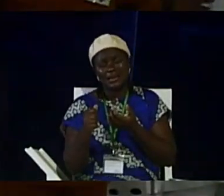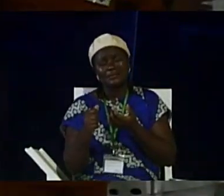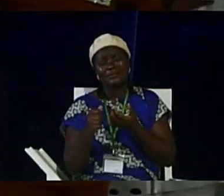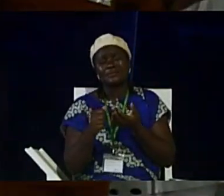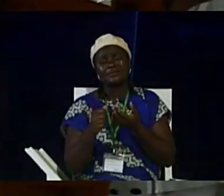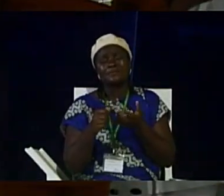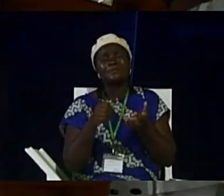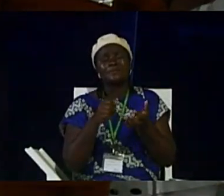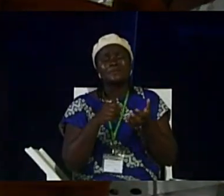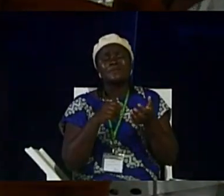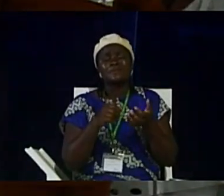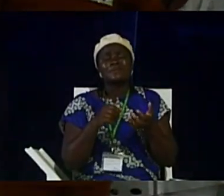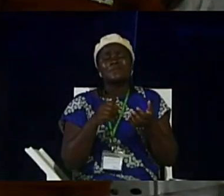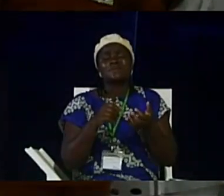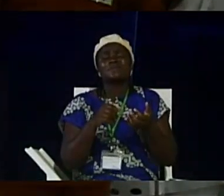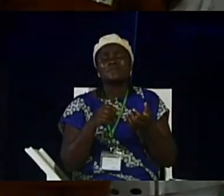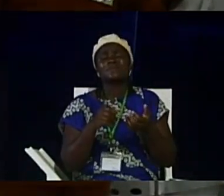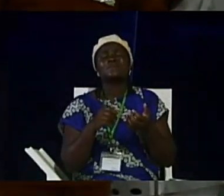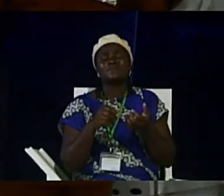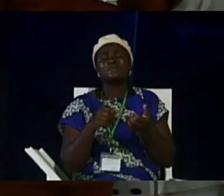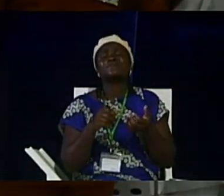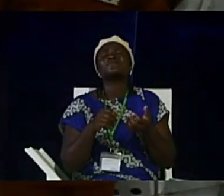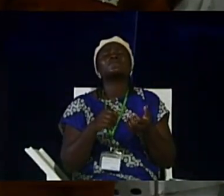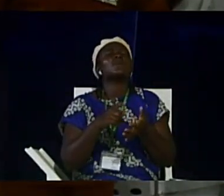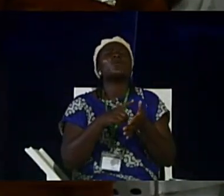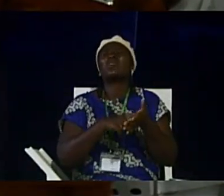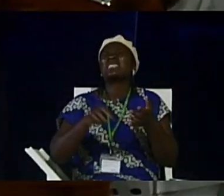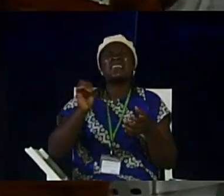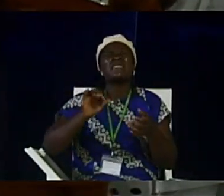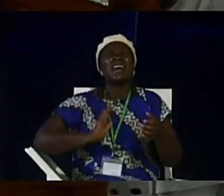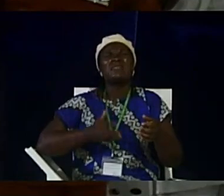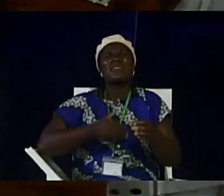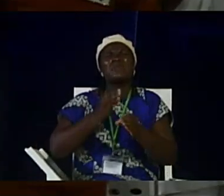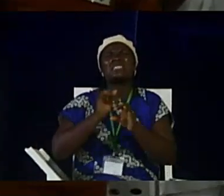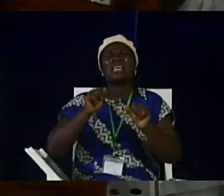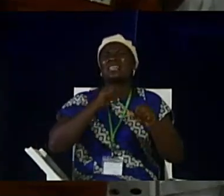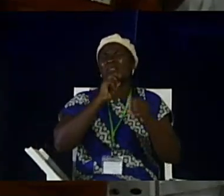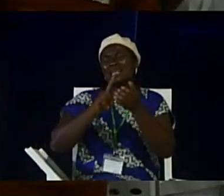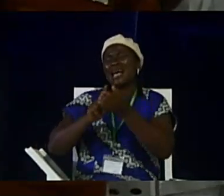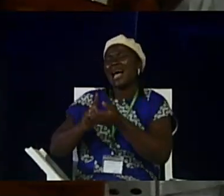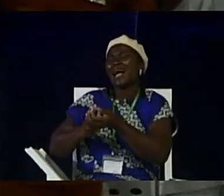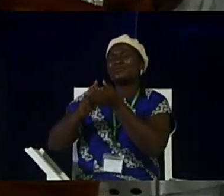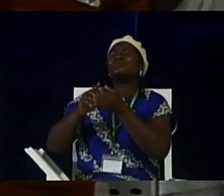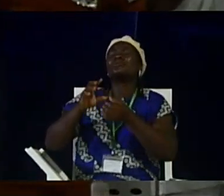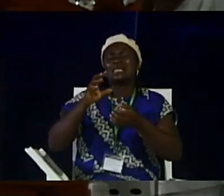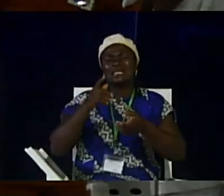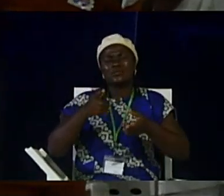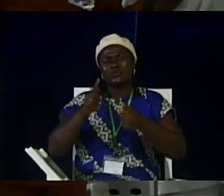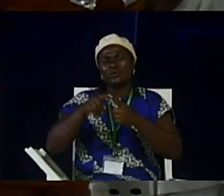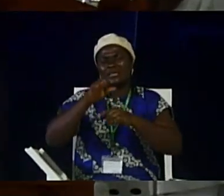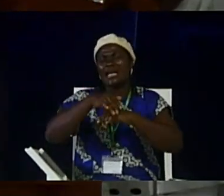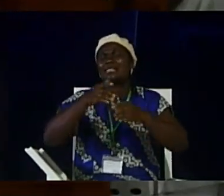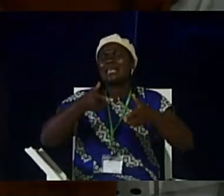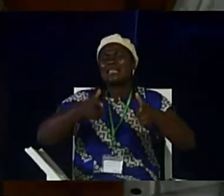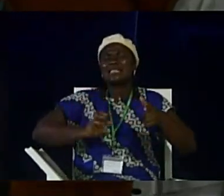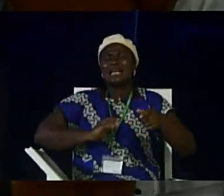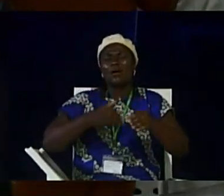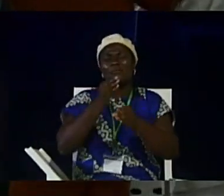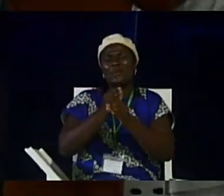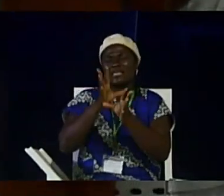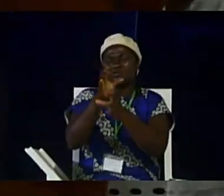Whatever their faith was not able to handle before, tonight, my Father and my God, let their faith receive it in